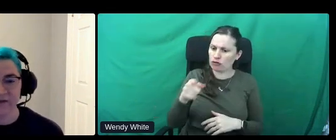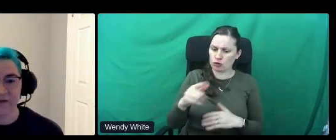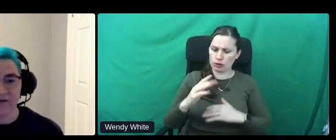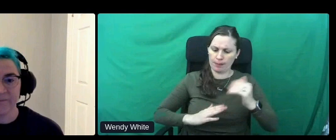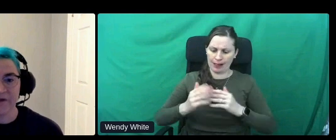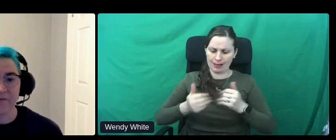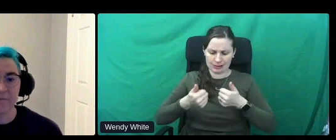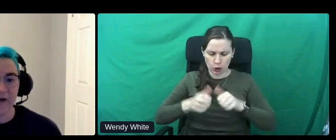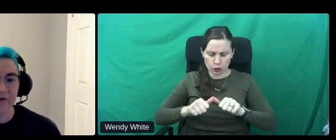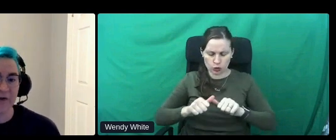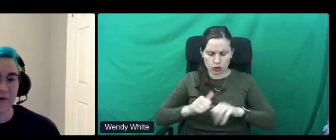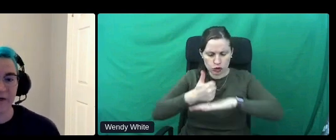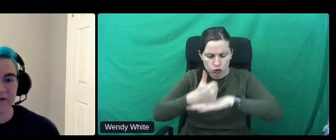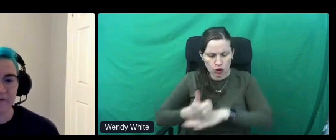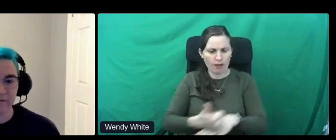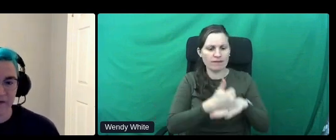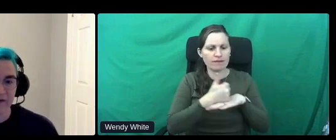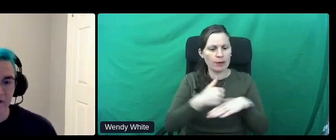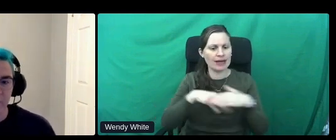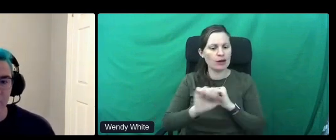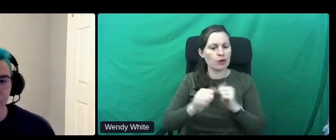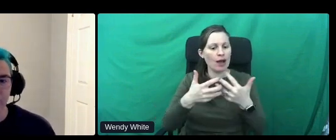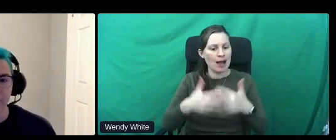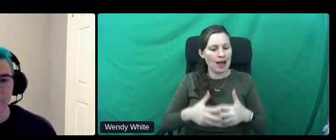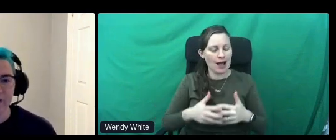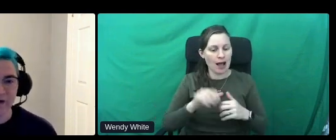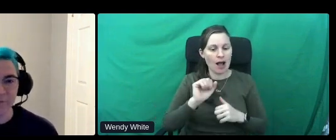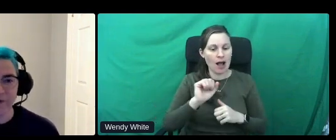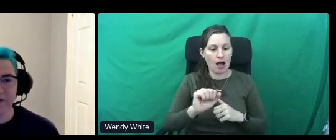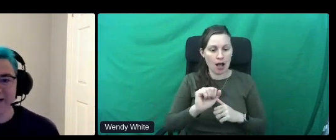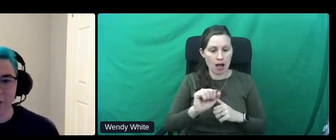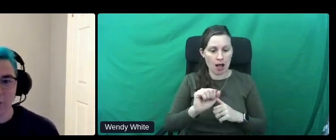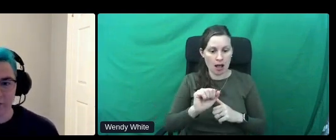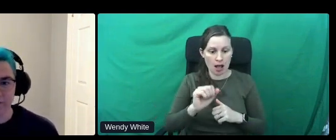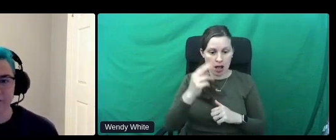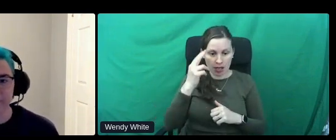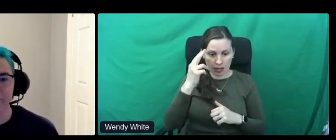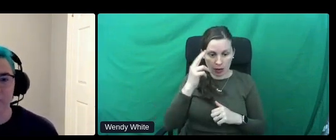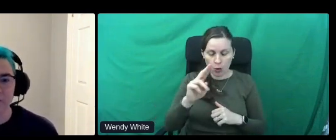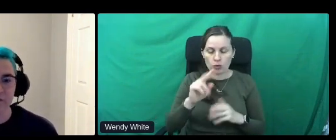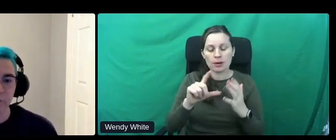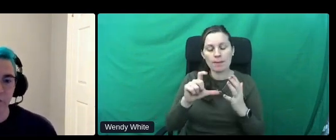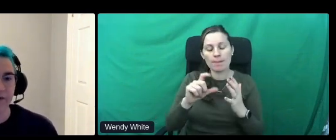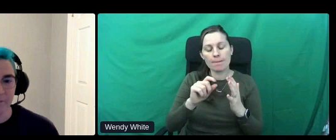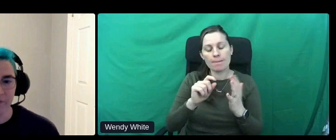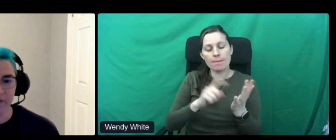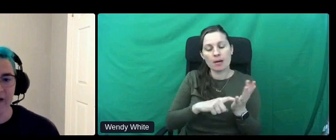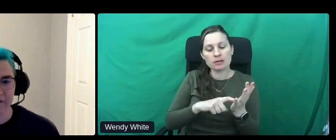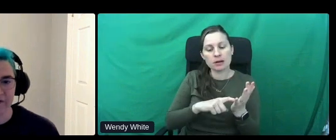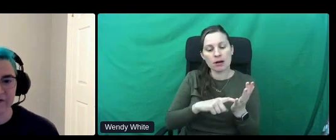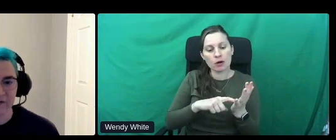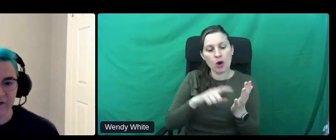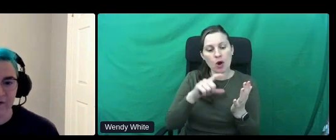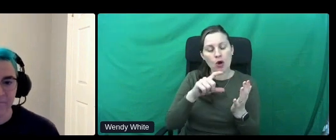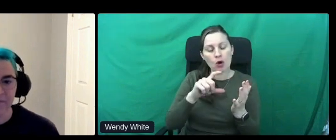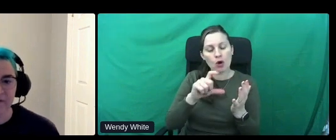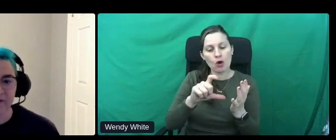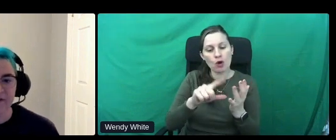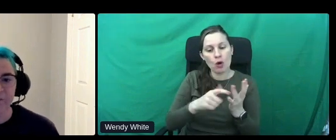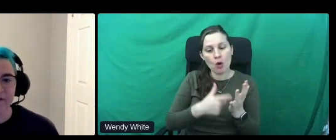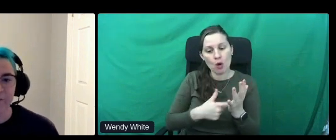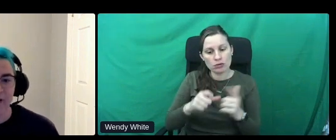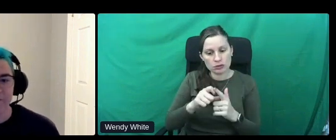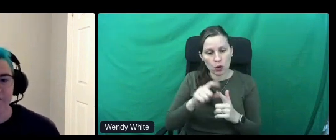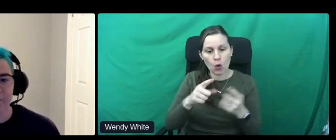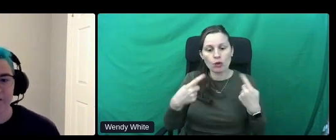engine. The modular complexity really started with what we called button chords. or dual input actions. These